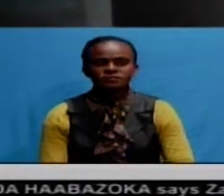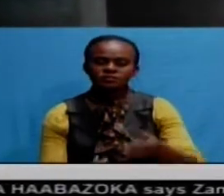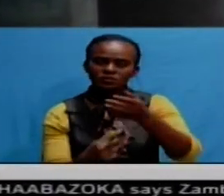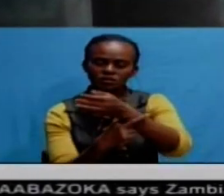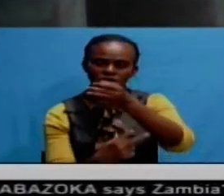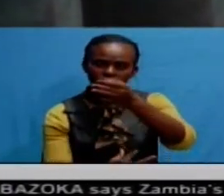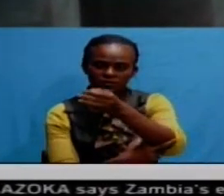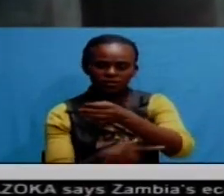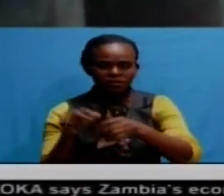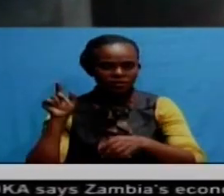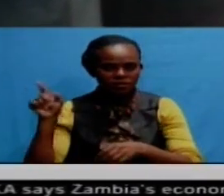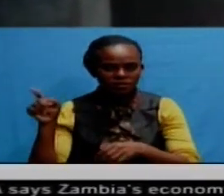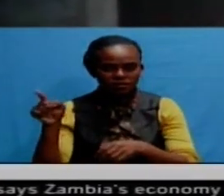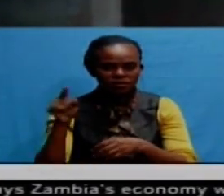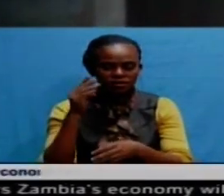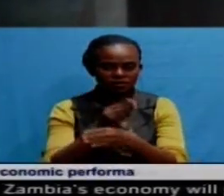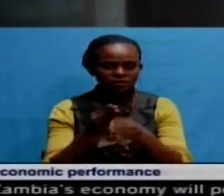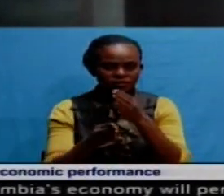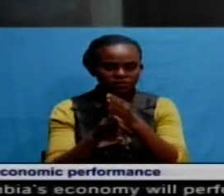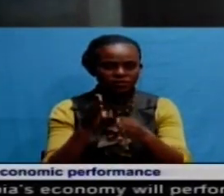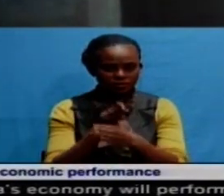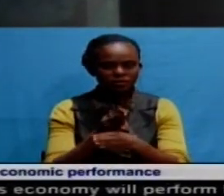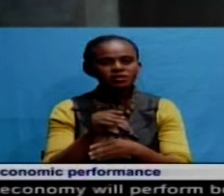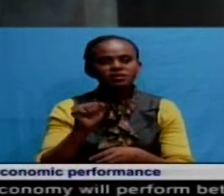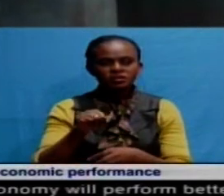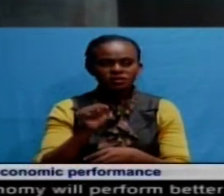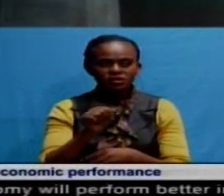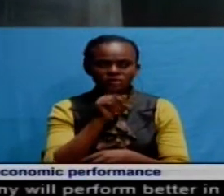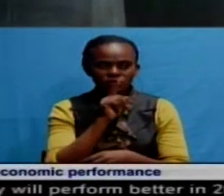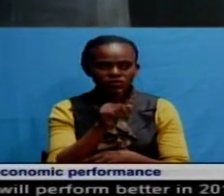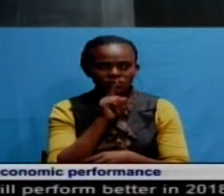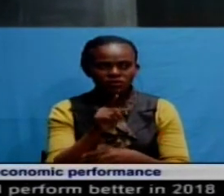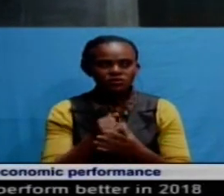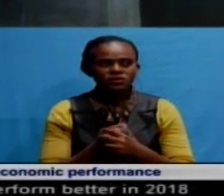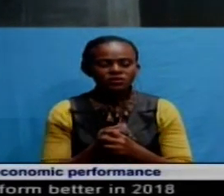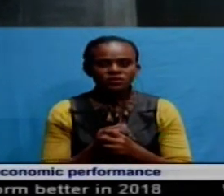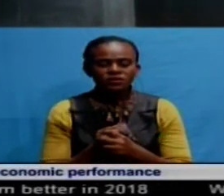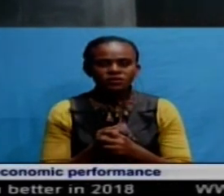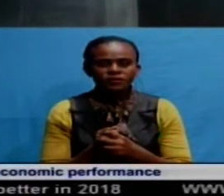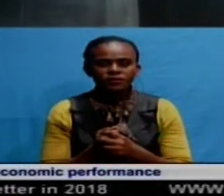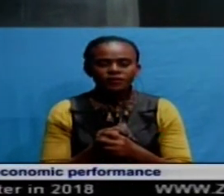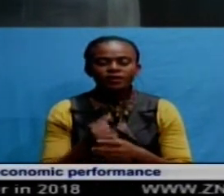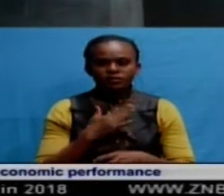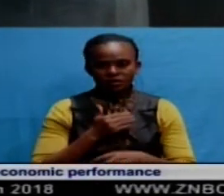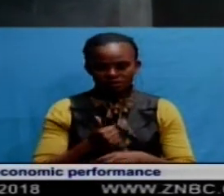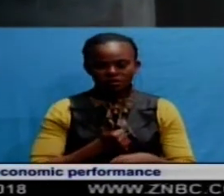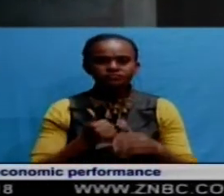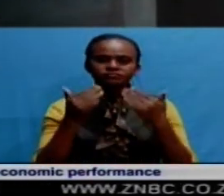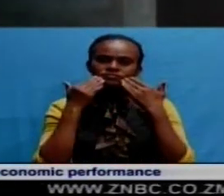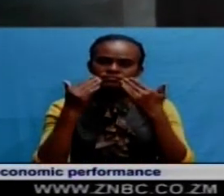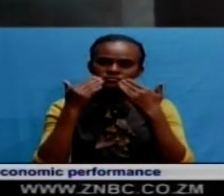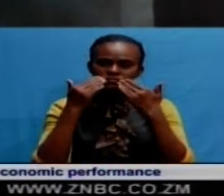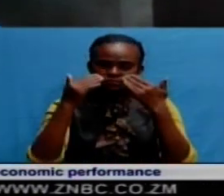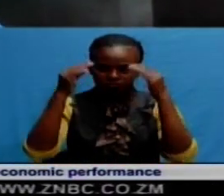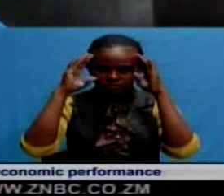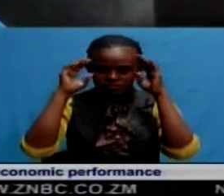in Riverside Mupili is a milestone, and I want to thank the President,